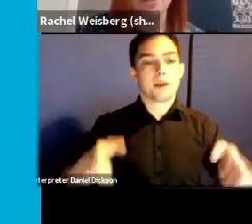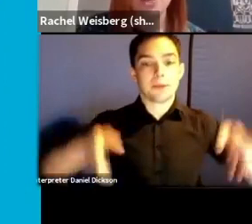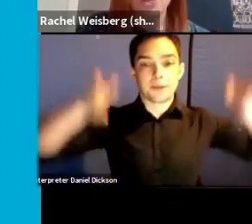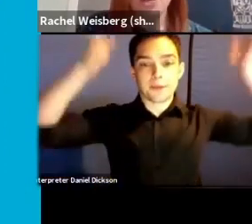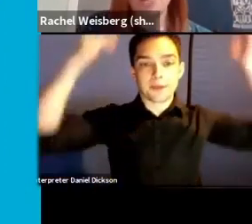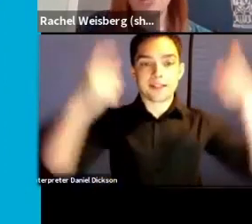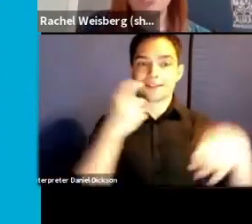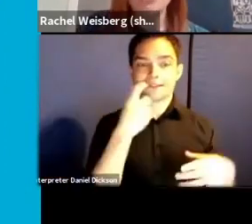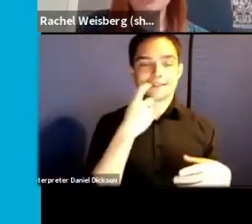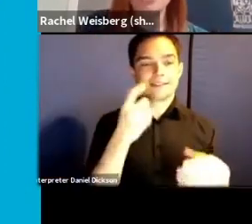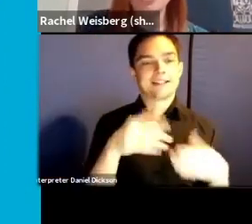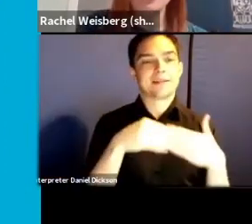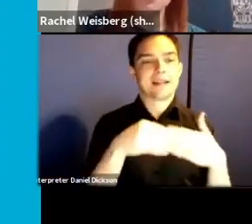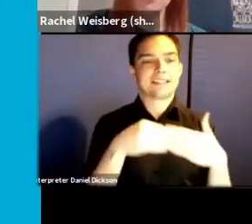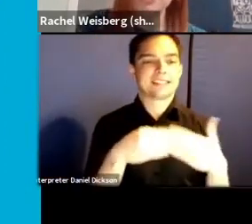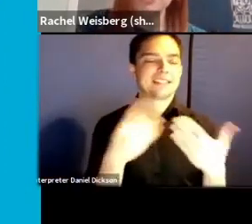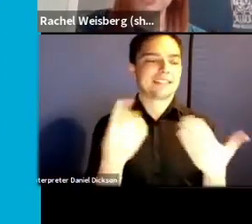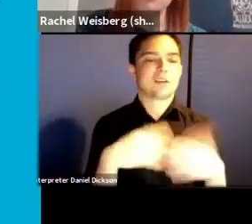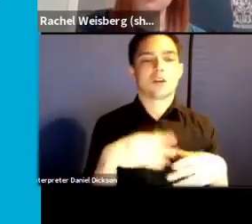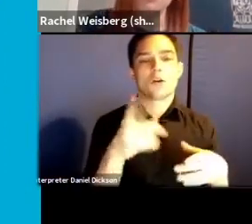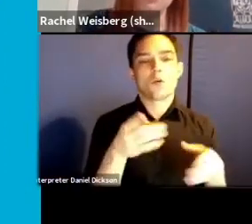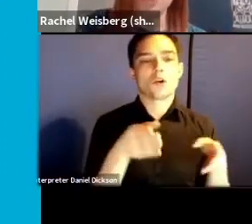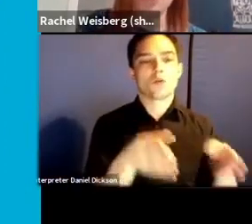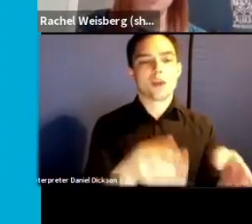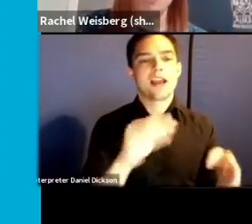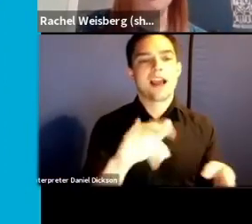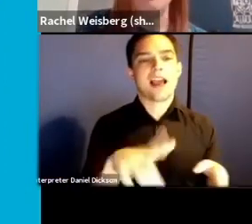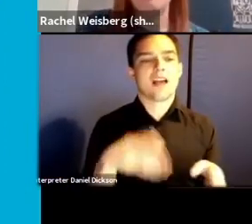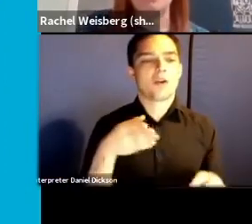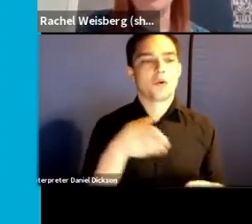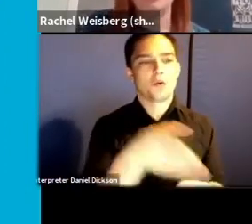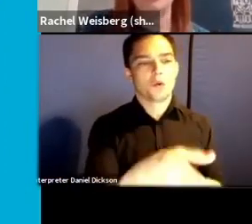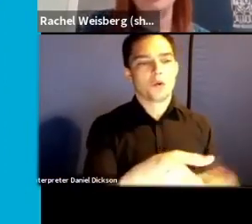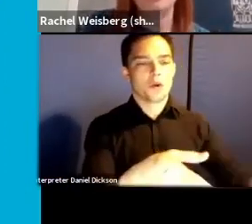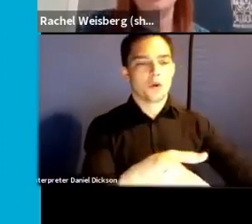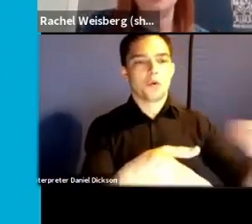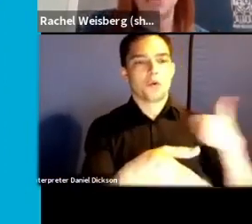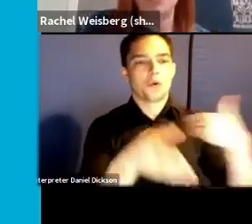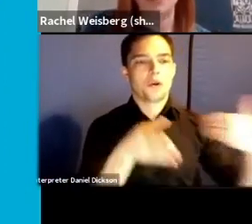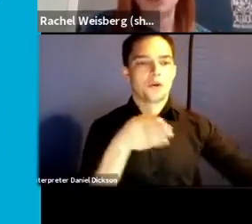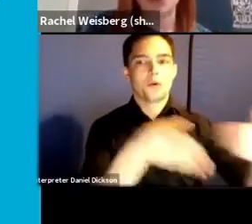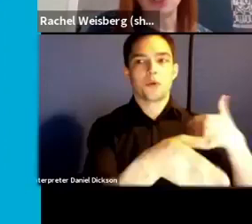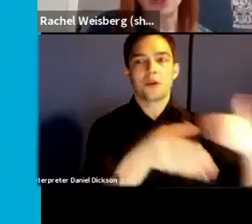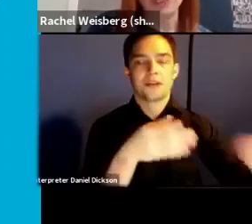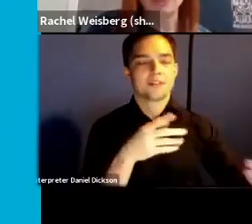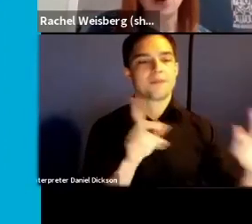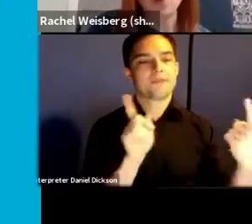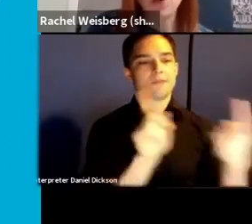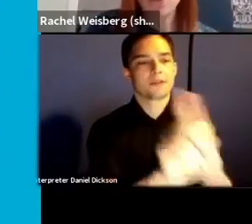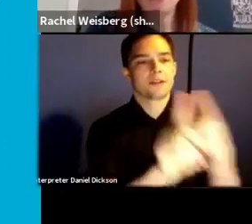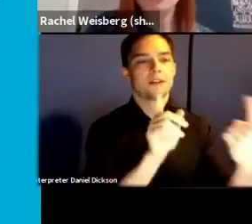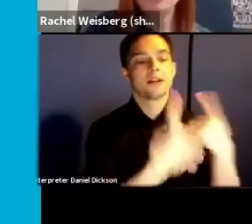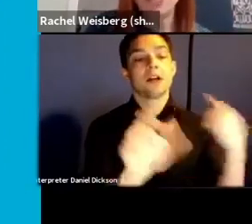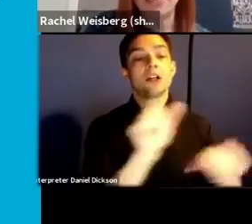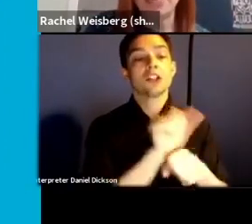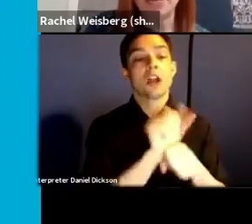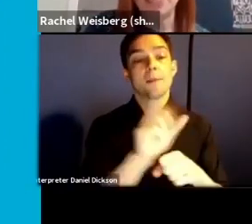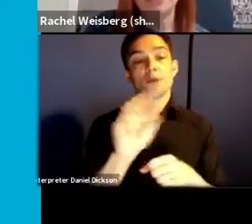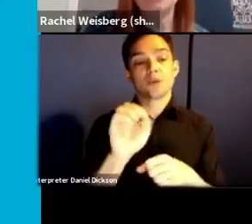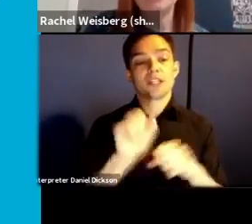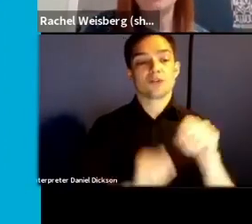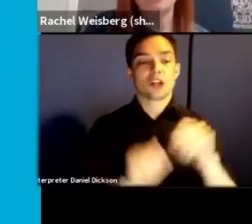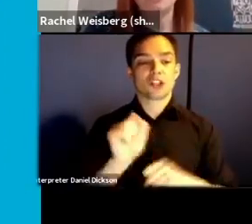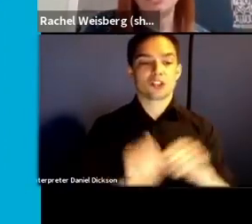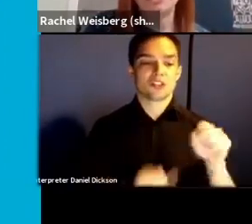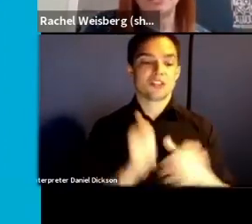aisles. And then another one that we've been talking to a lot of people about is this concept of job restructuring. So under the ADA,